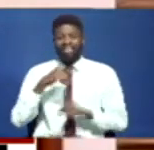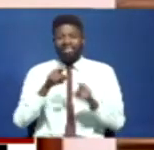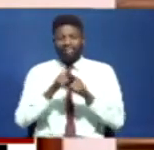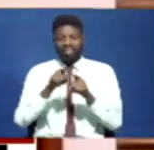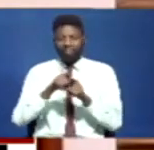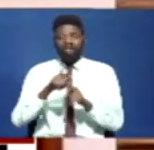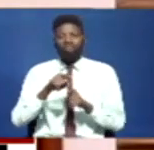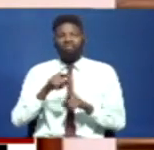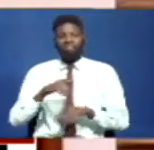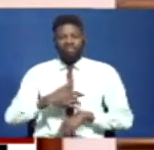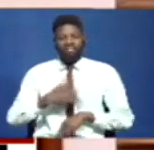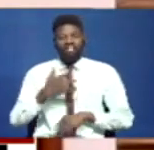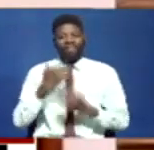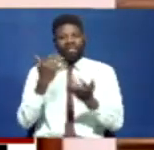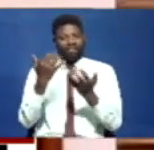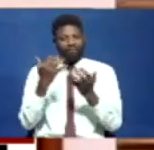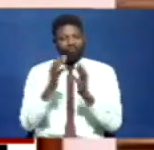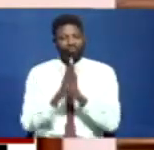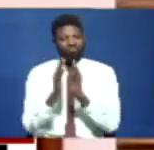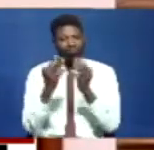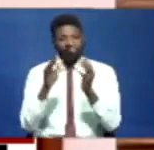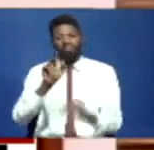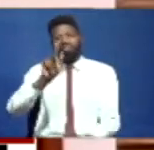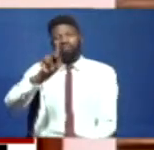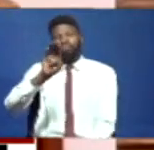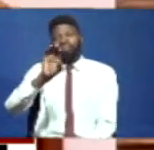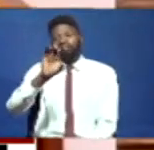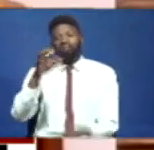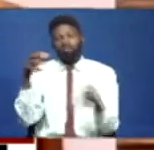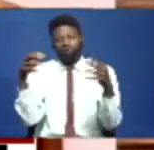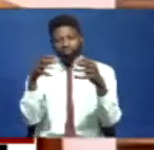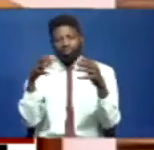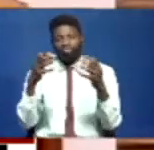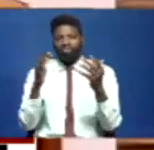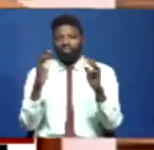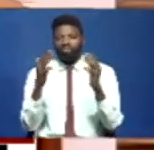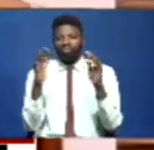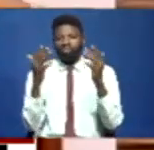back. Hongera, KBC fraternity.